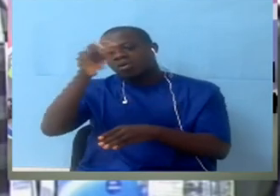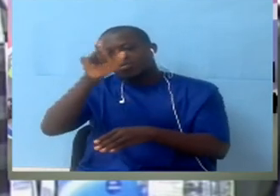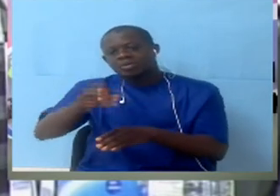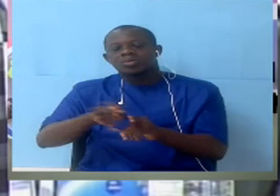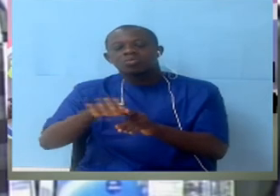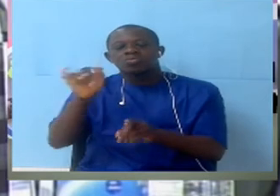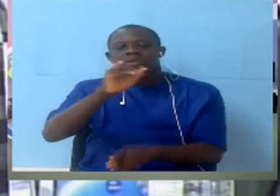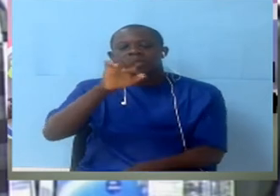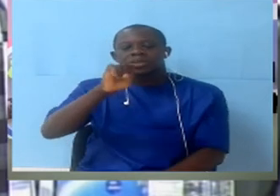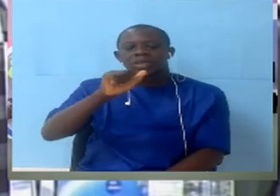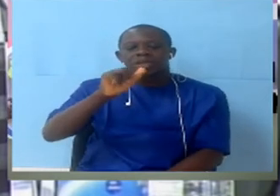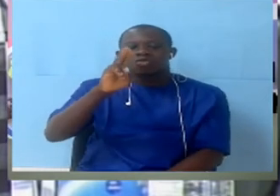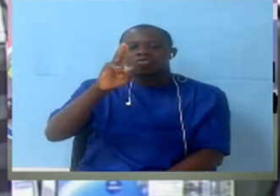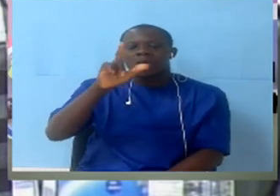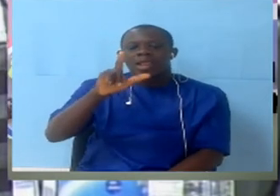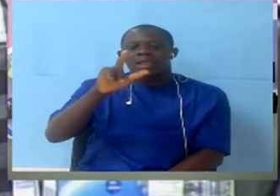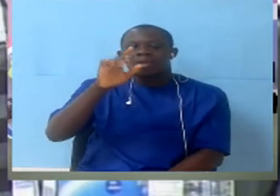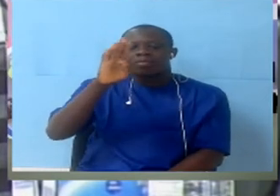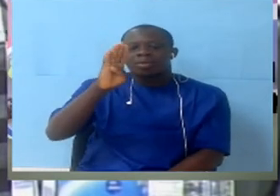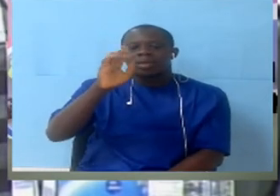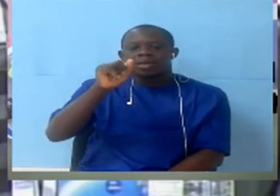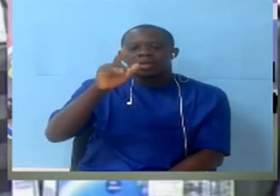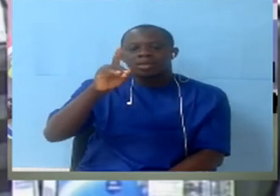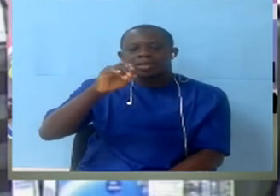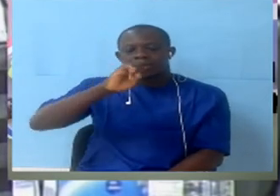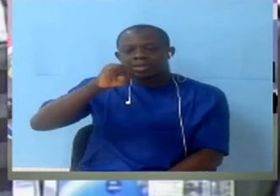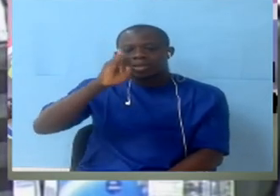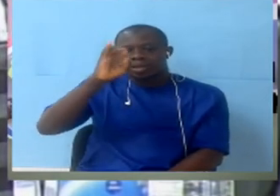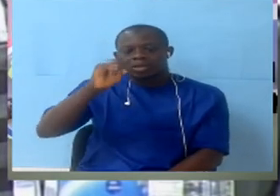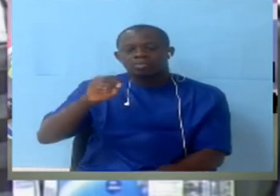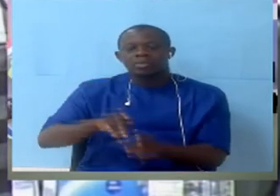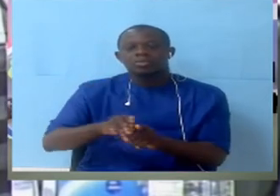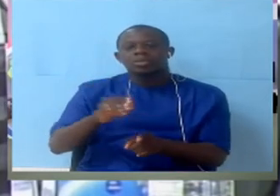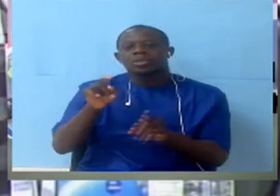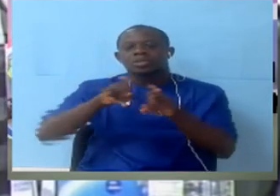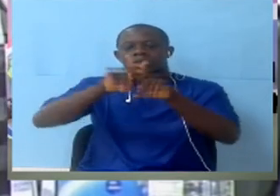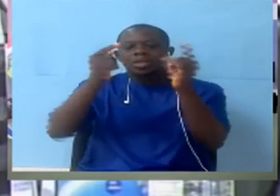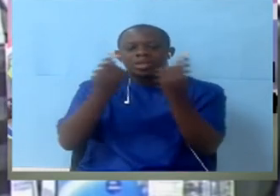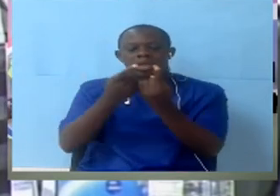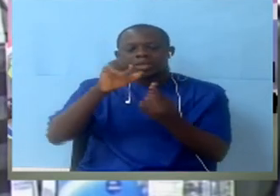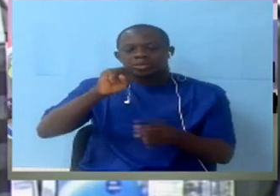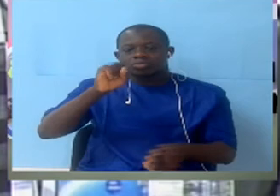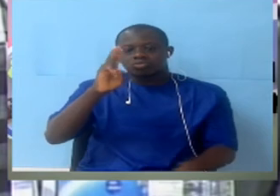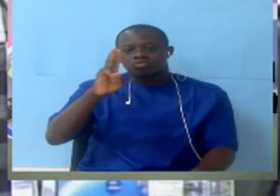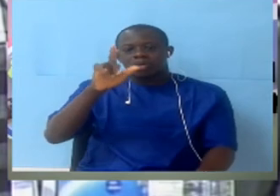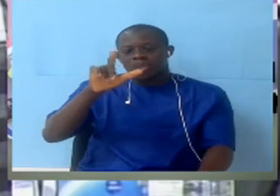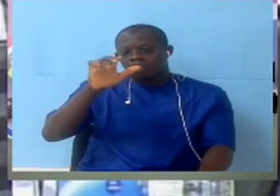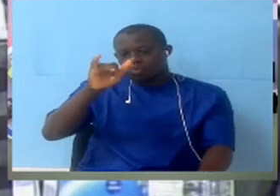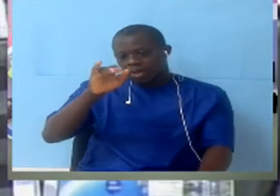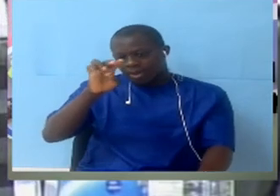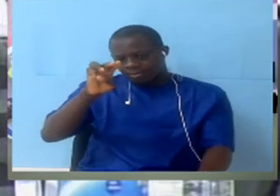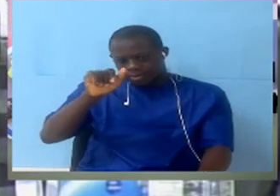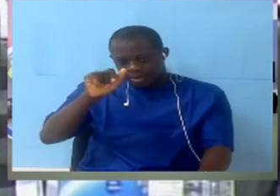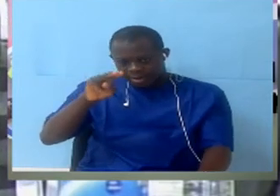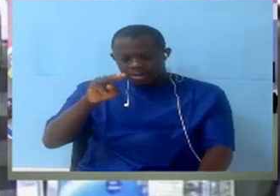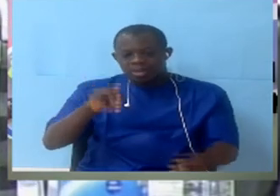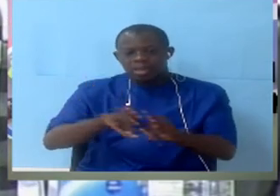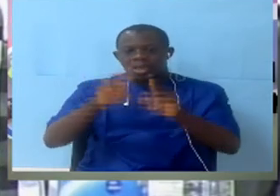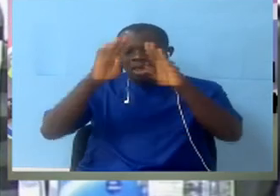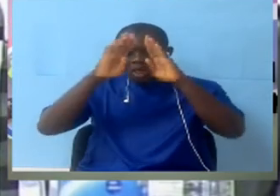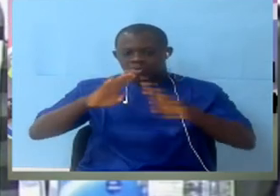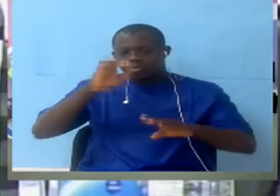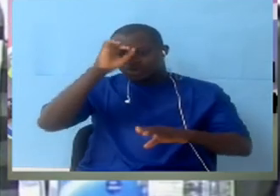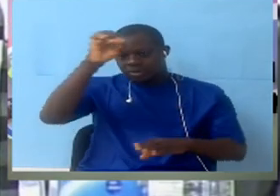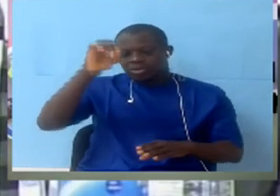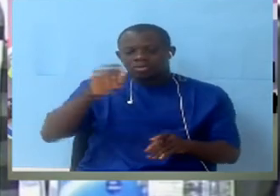to? Solbaji Jumalela. This is General Suleiman Baji, Solbaji, State House. General Suleiman Baji at State House. And then what happened after that? Mune na rena